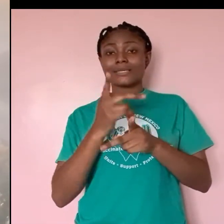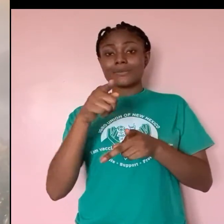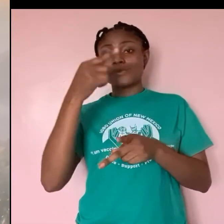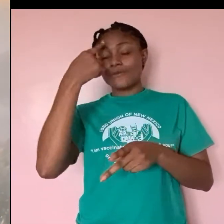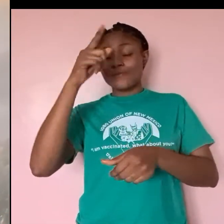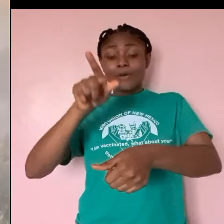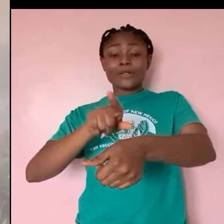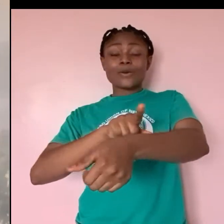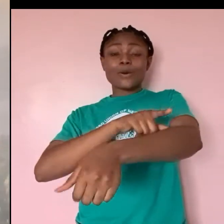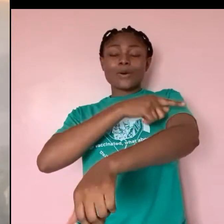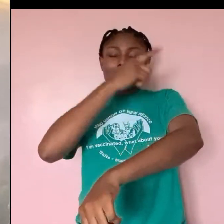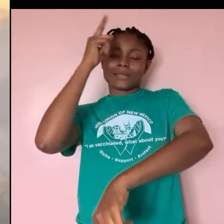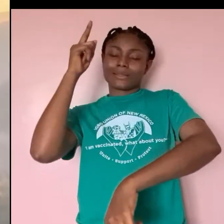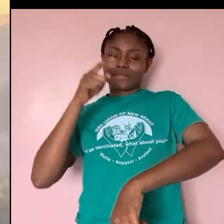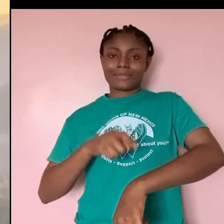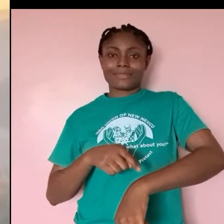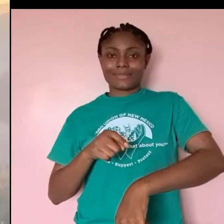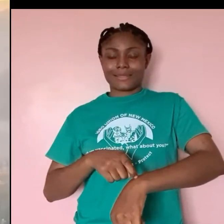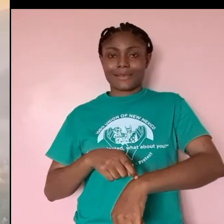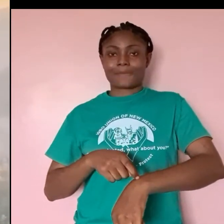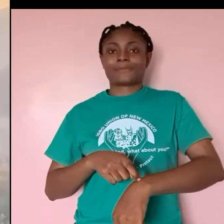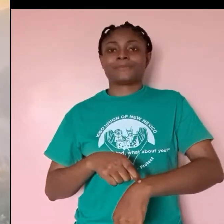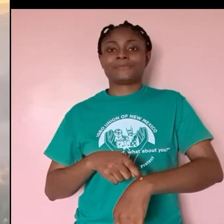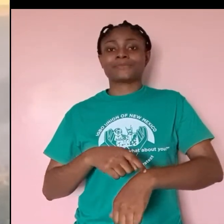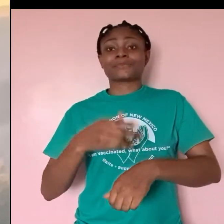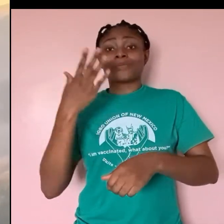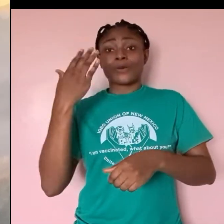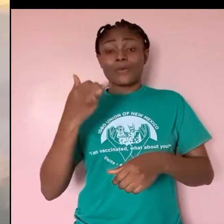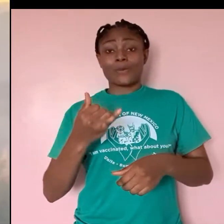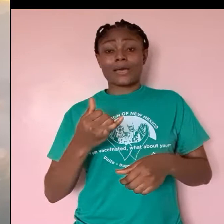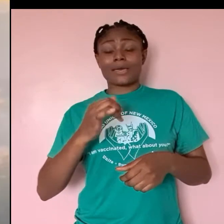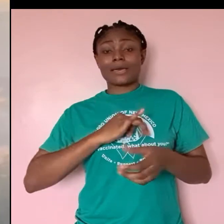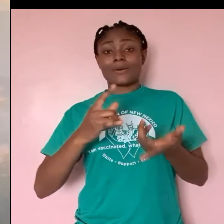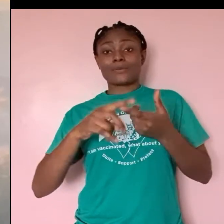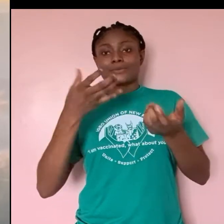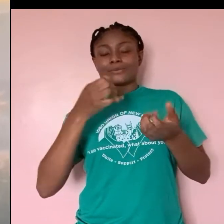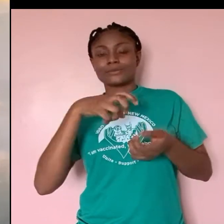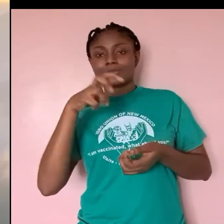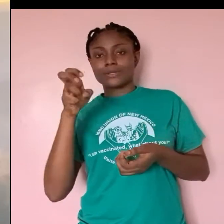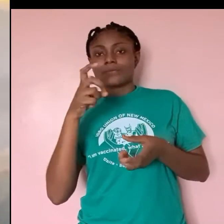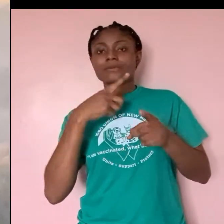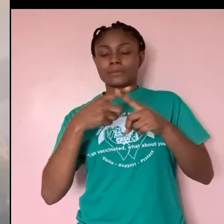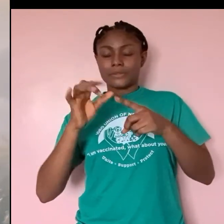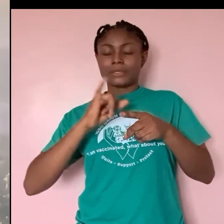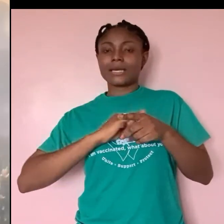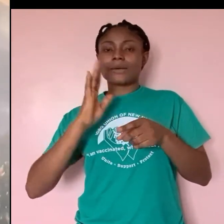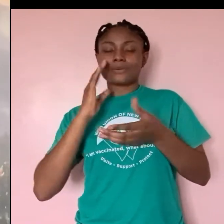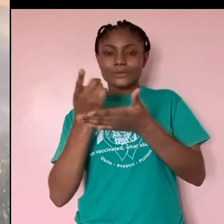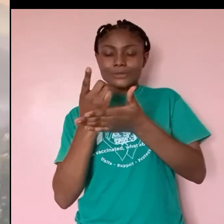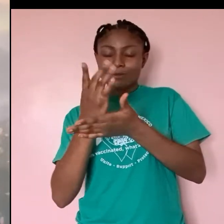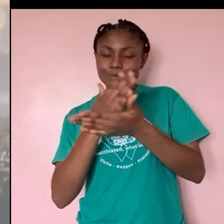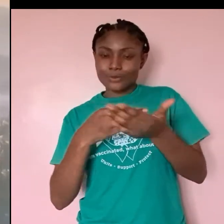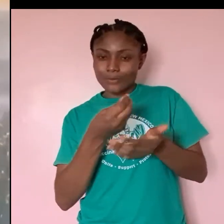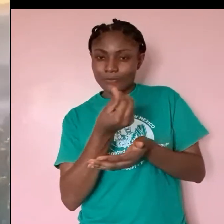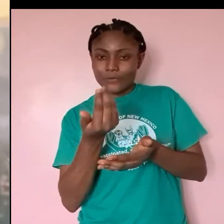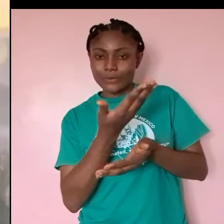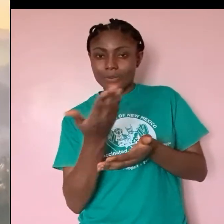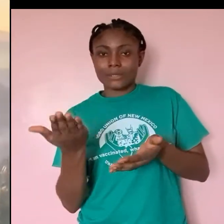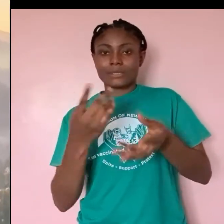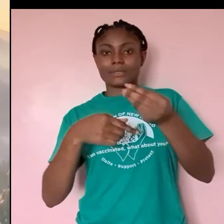a longer time. Right, I'm in transit and I'm gonna tell you much more about my